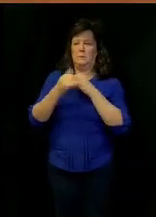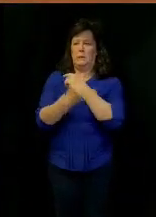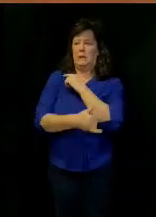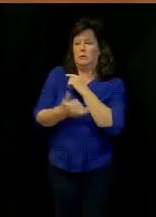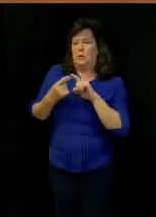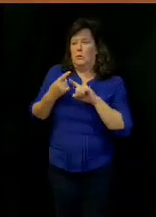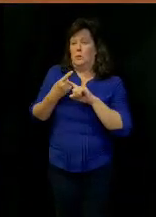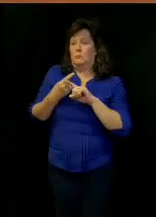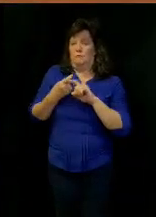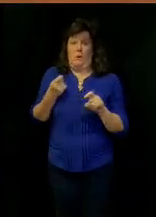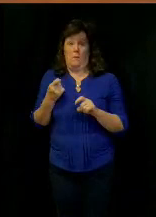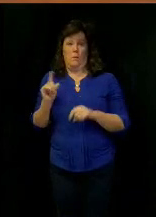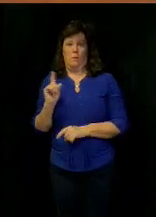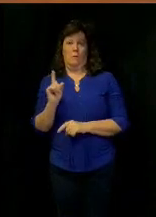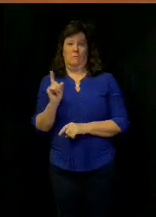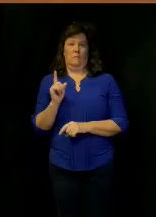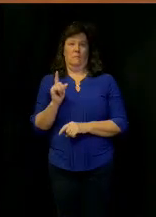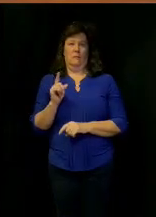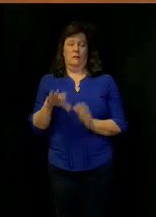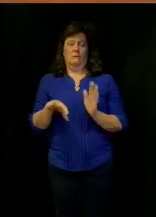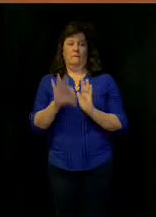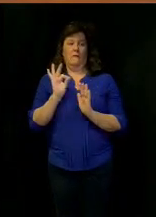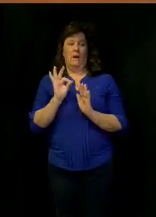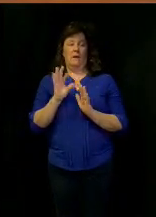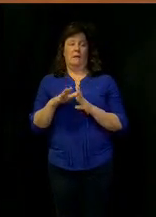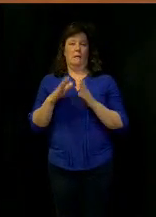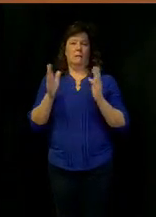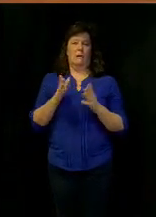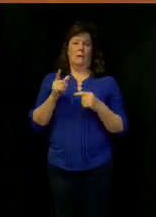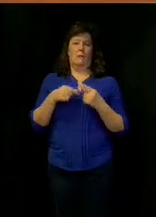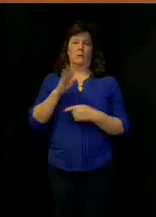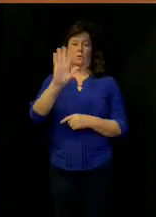But you can find out a lot of stuff about your life.